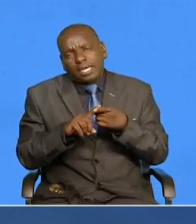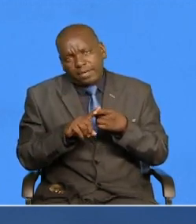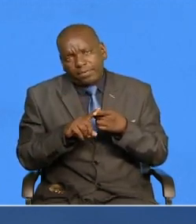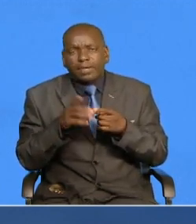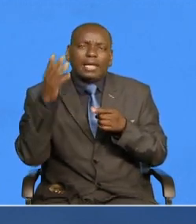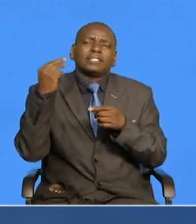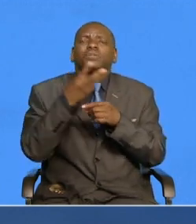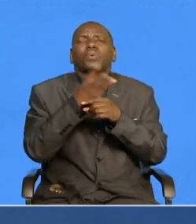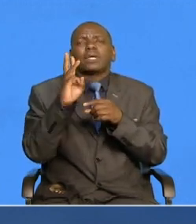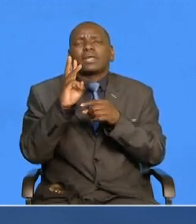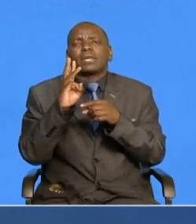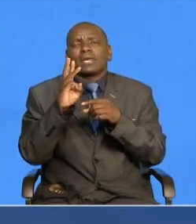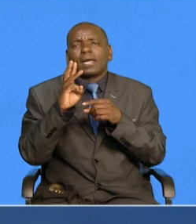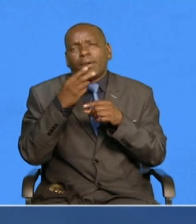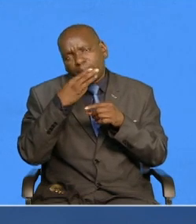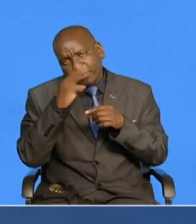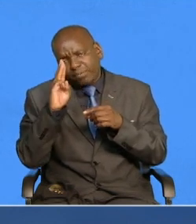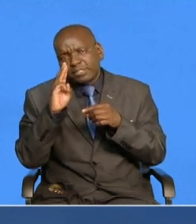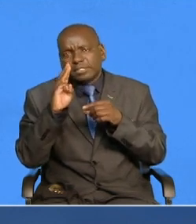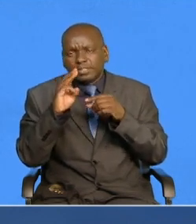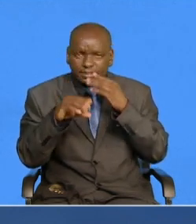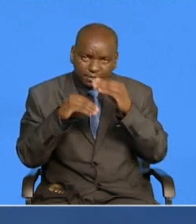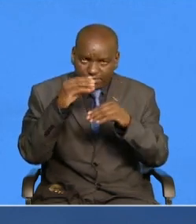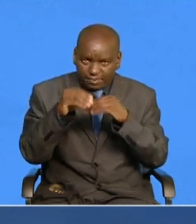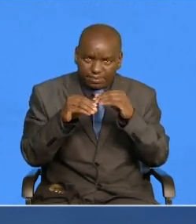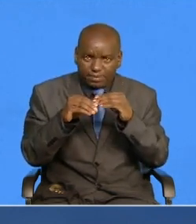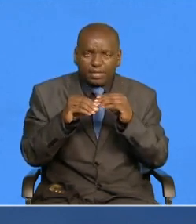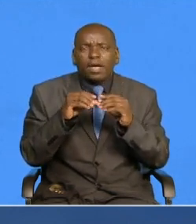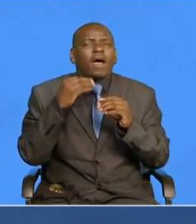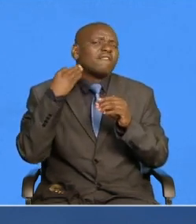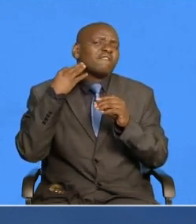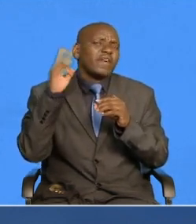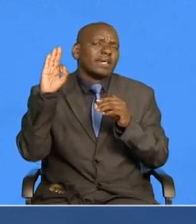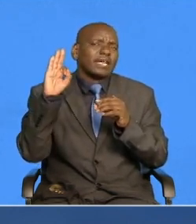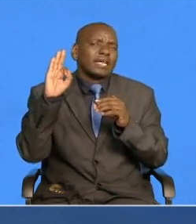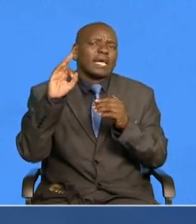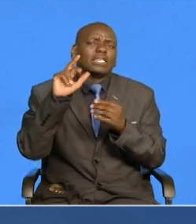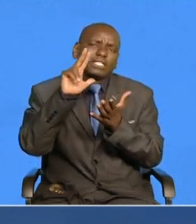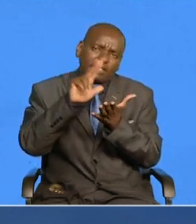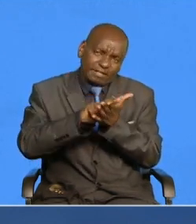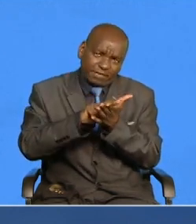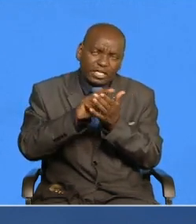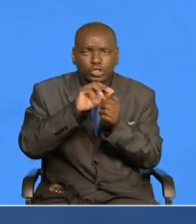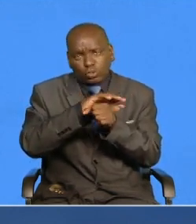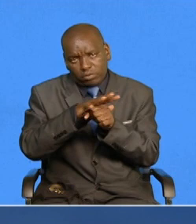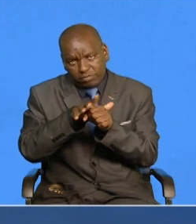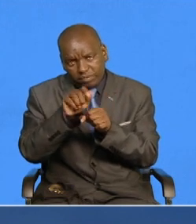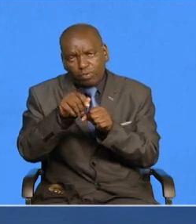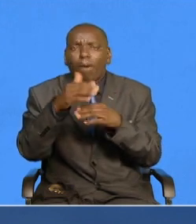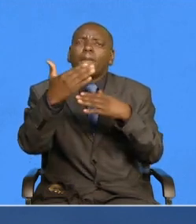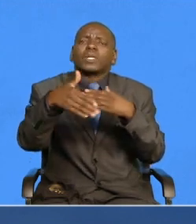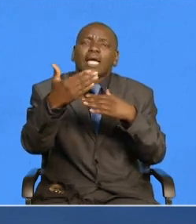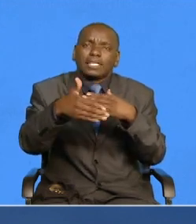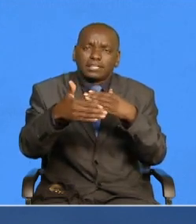So last week I promised to come back to you on alleged fake COVID-19 free certificates at our ports